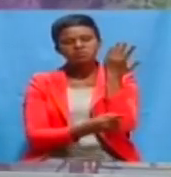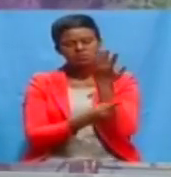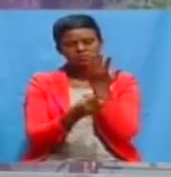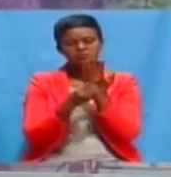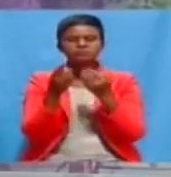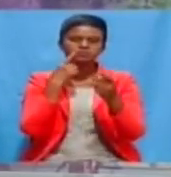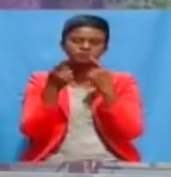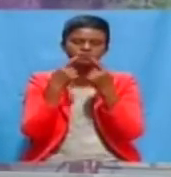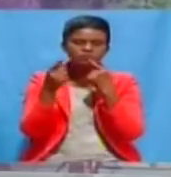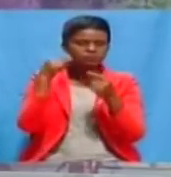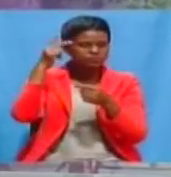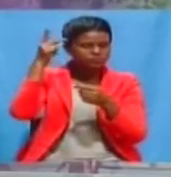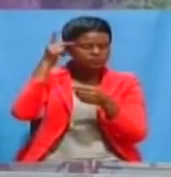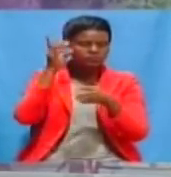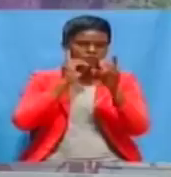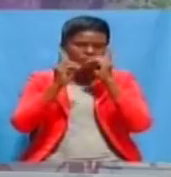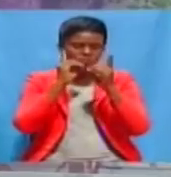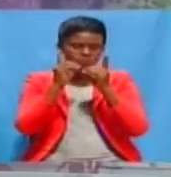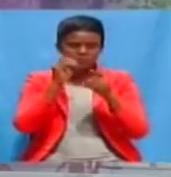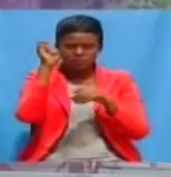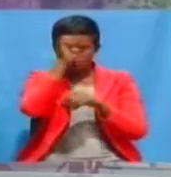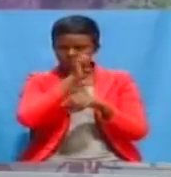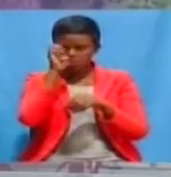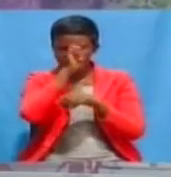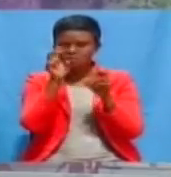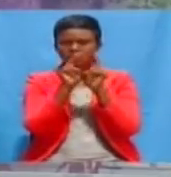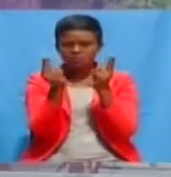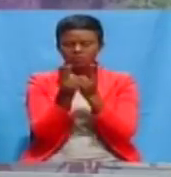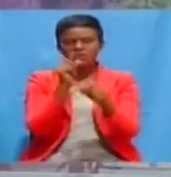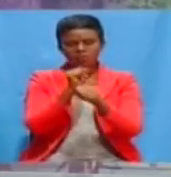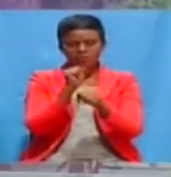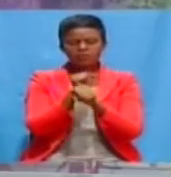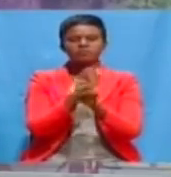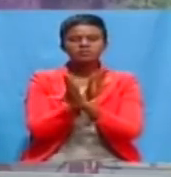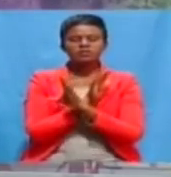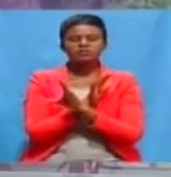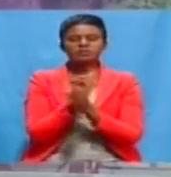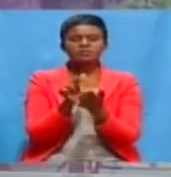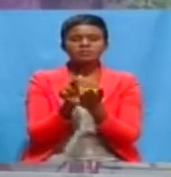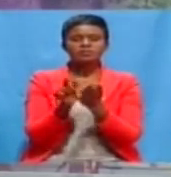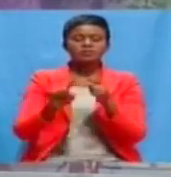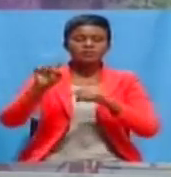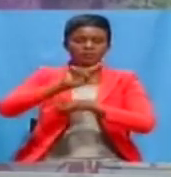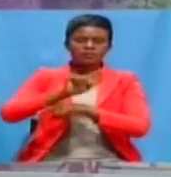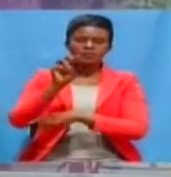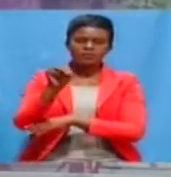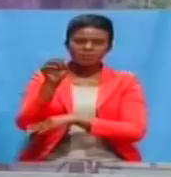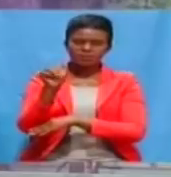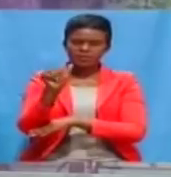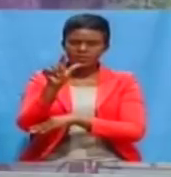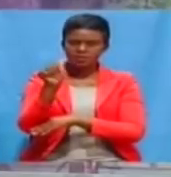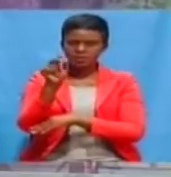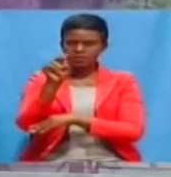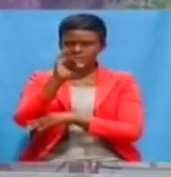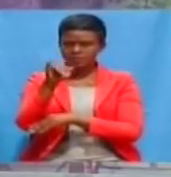a political dialogue meeting with the European Union diplomats accredited to Zambia in Lusaka today, Mr. Malanje noted that